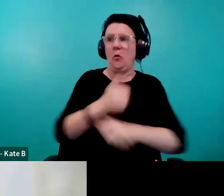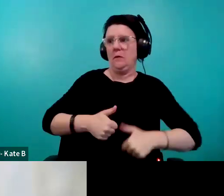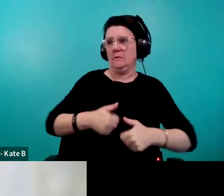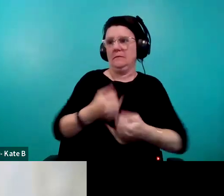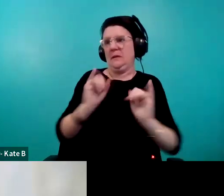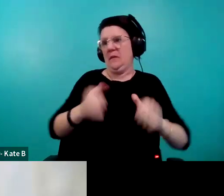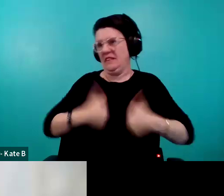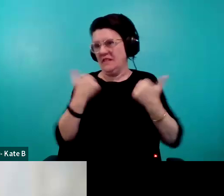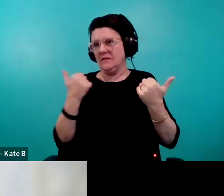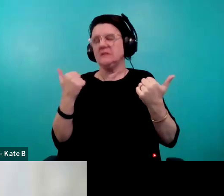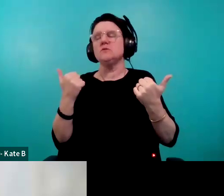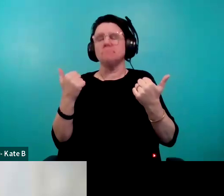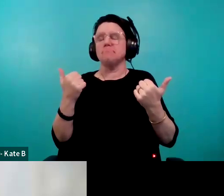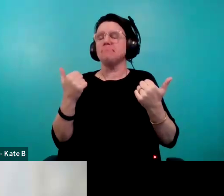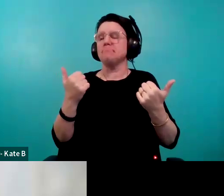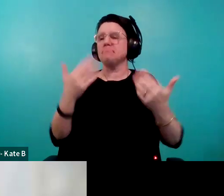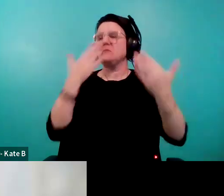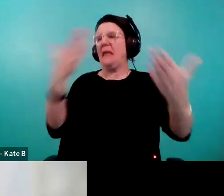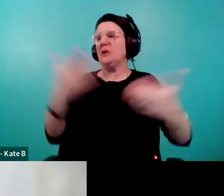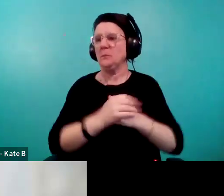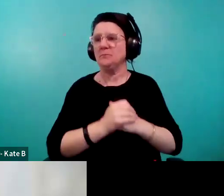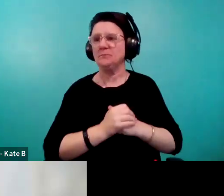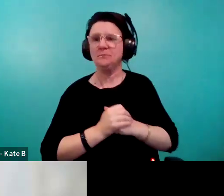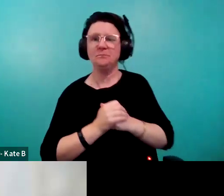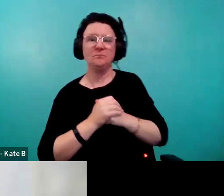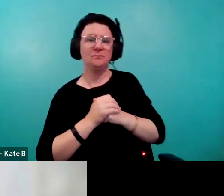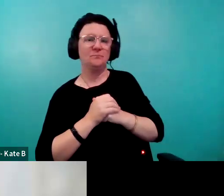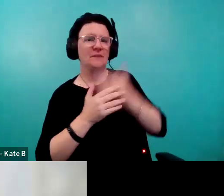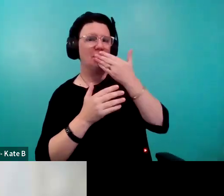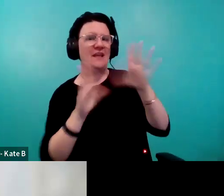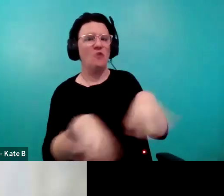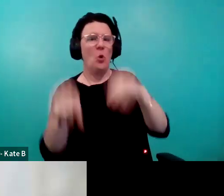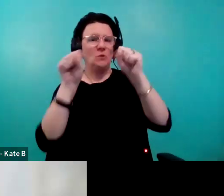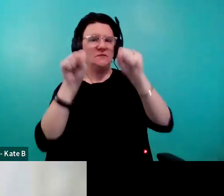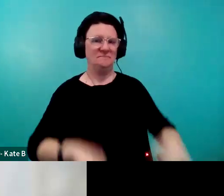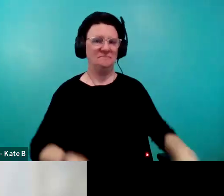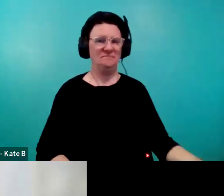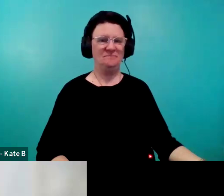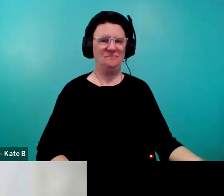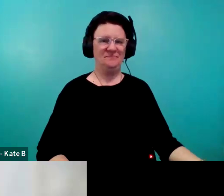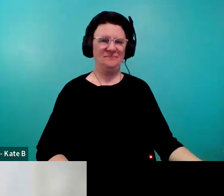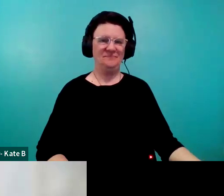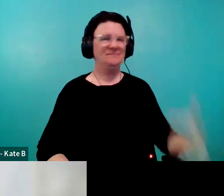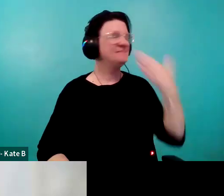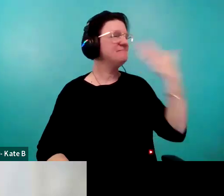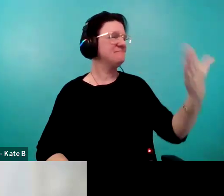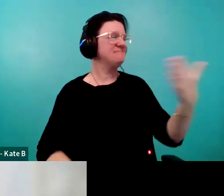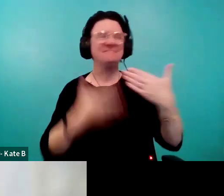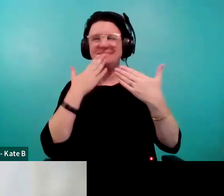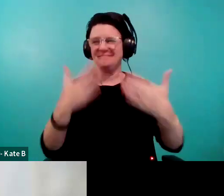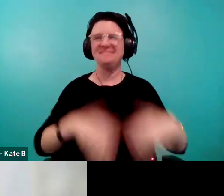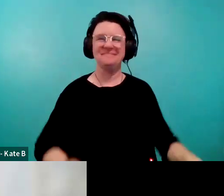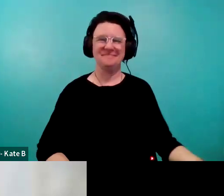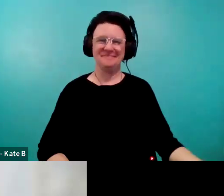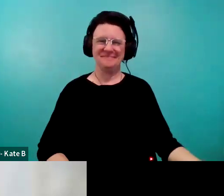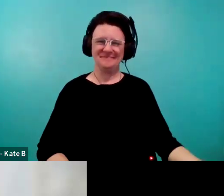they can't all of a sudden. So thank you for hosting this. Thank you, Representative Madison.